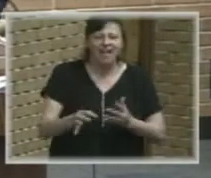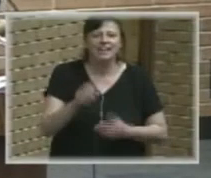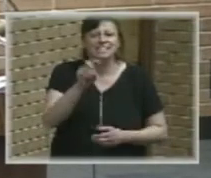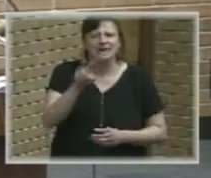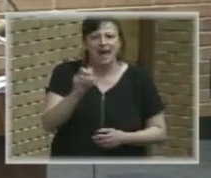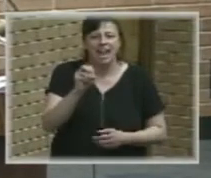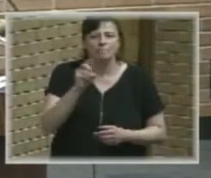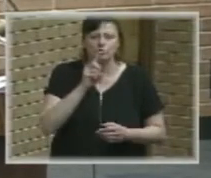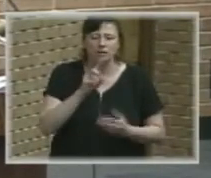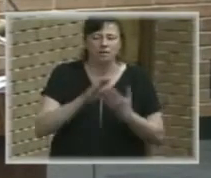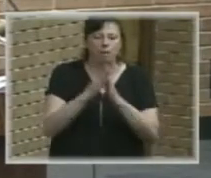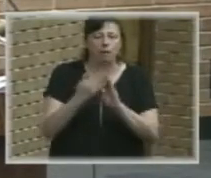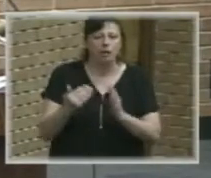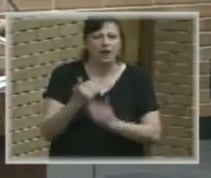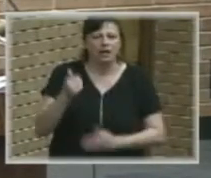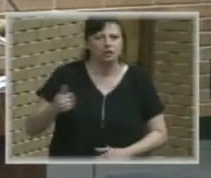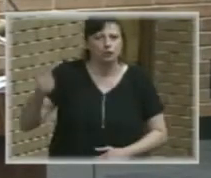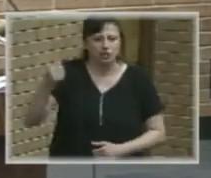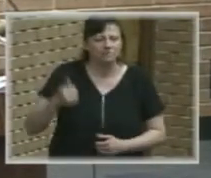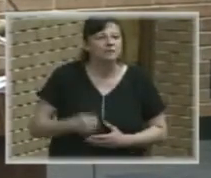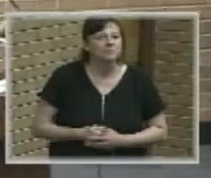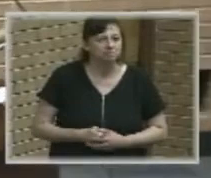be our next chief.